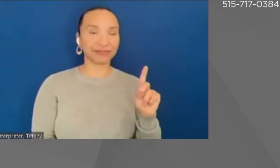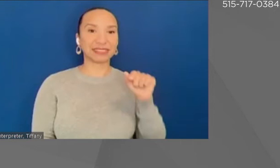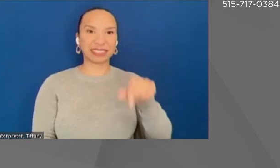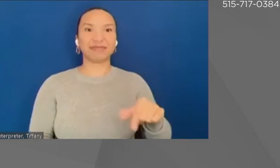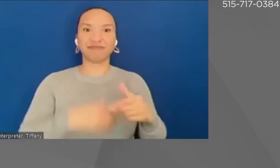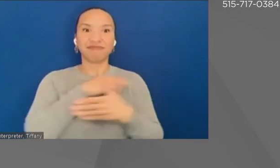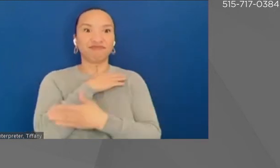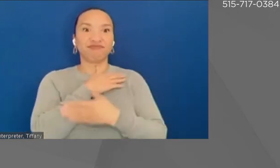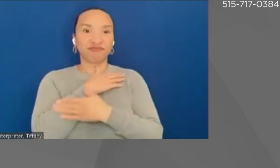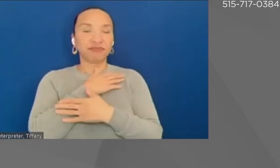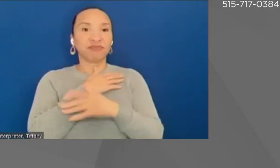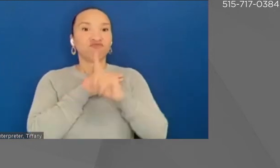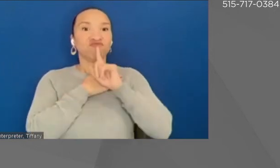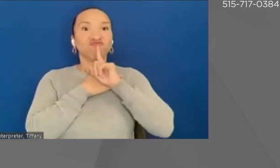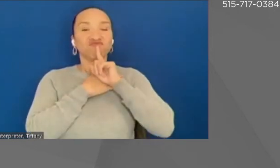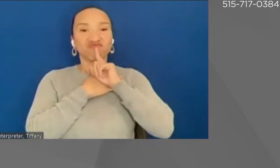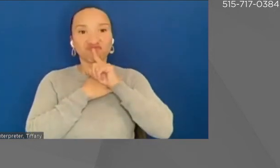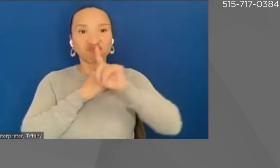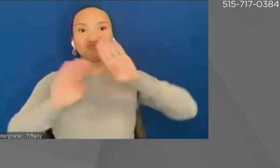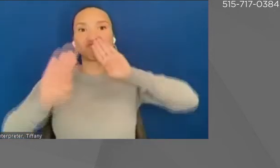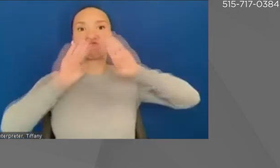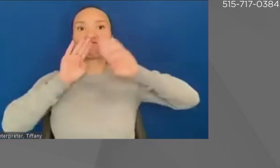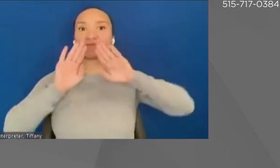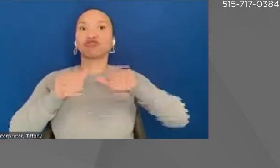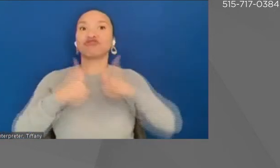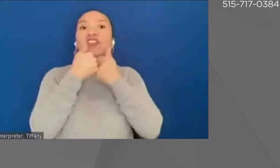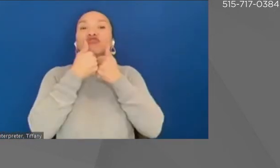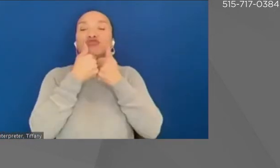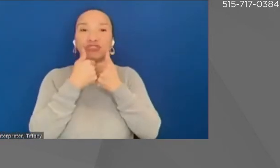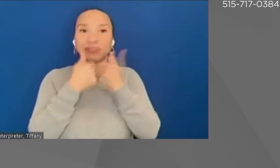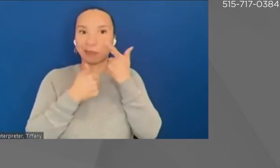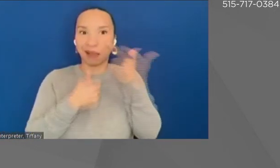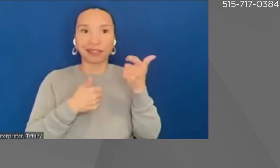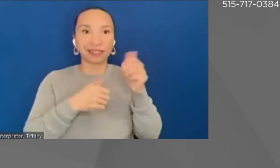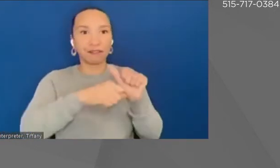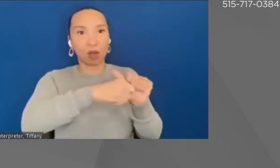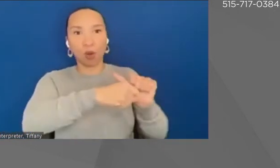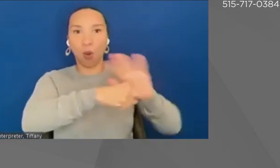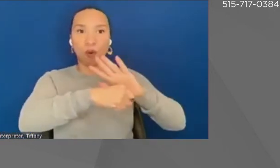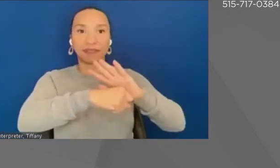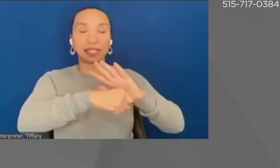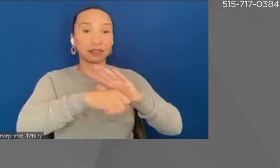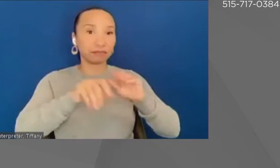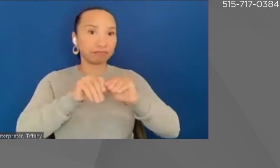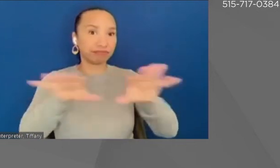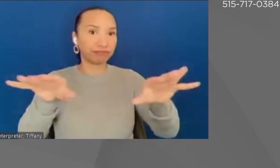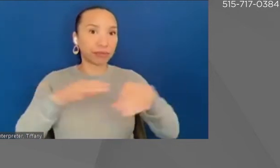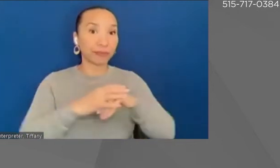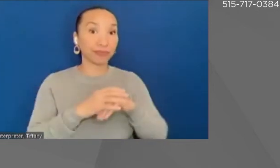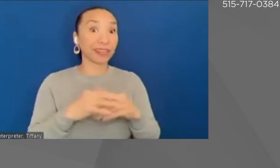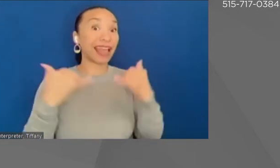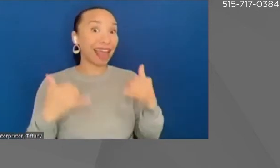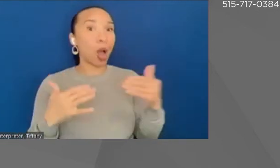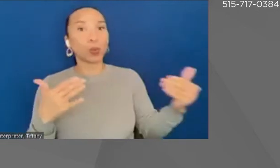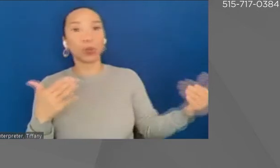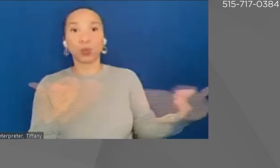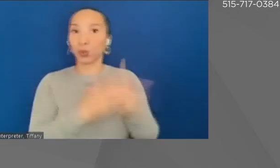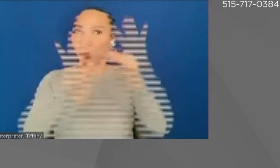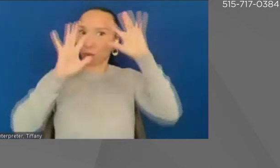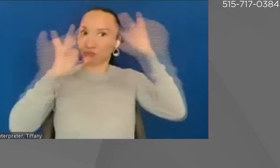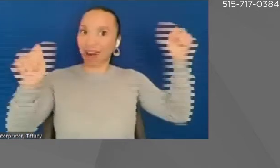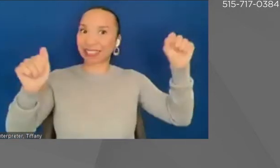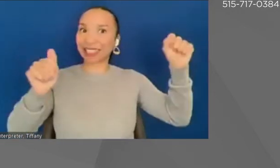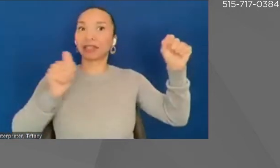over the last year as a result of the COVID-19 pandemic. And along with that, we're also under a new presidential administration. So what are